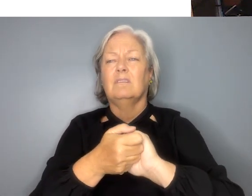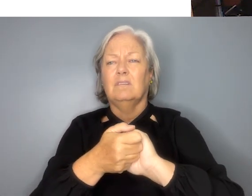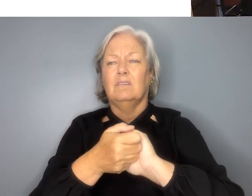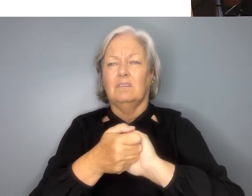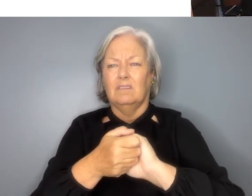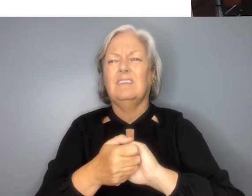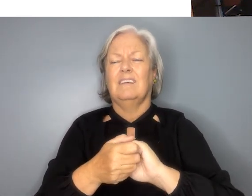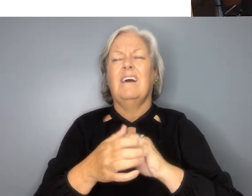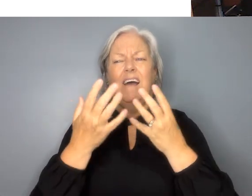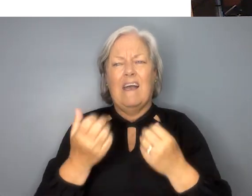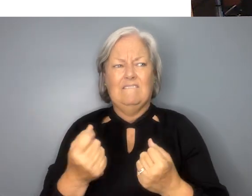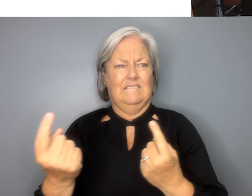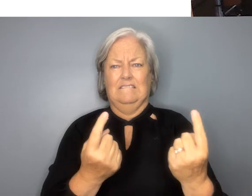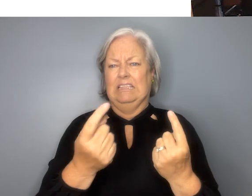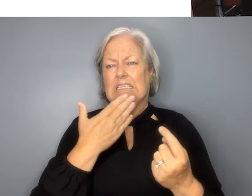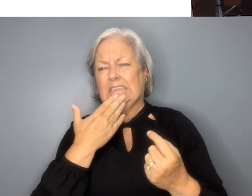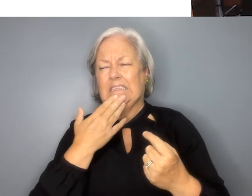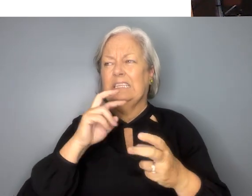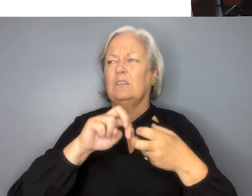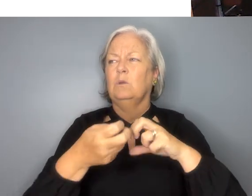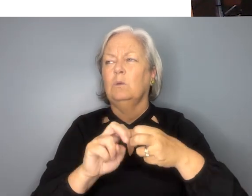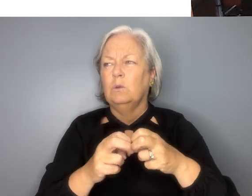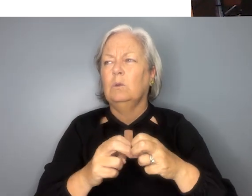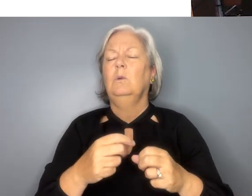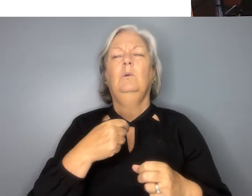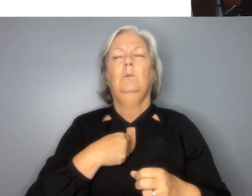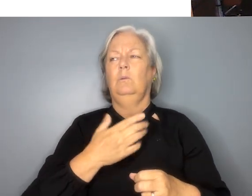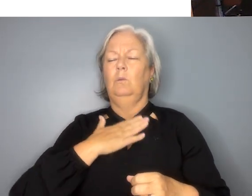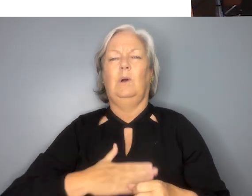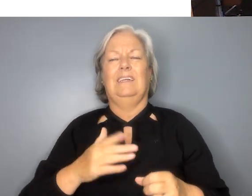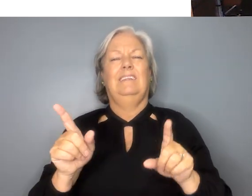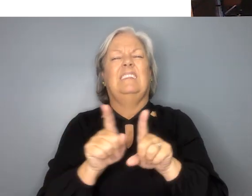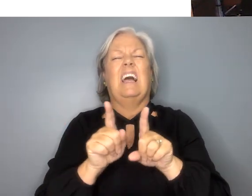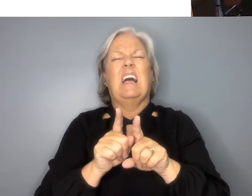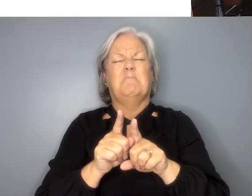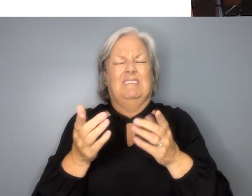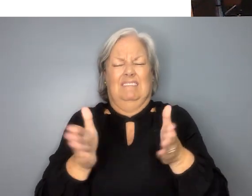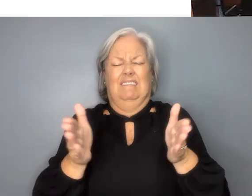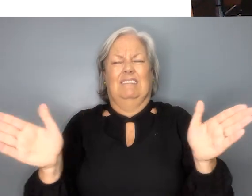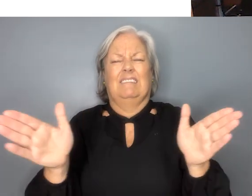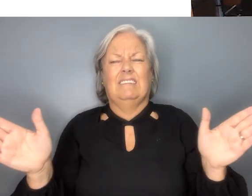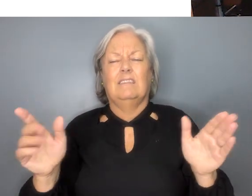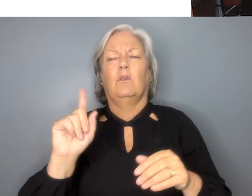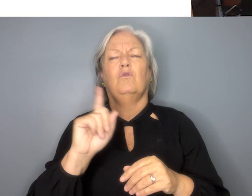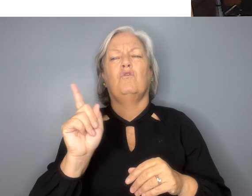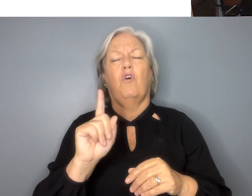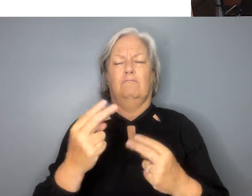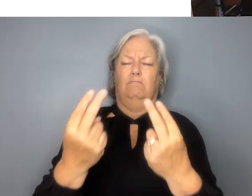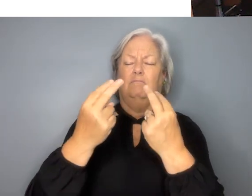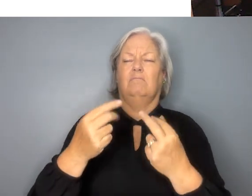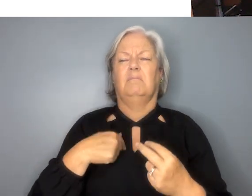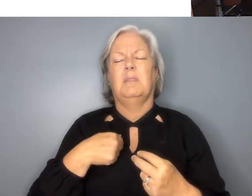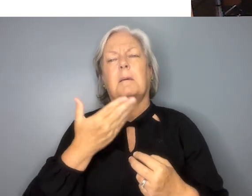very faith-based as well and still have those issues. But we used to do a thing called straightening up and trying to get anything that made us look like we're part of the gay